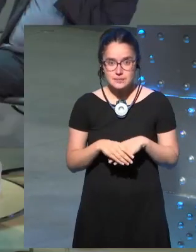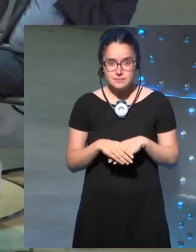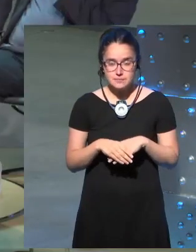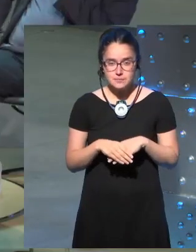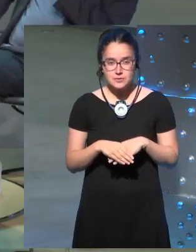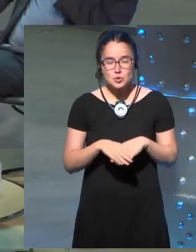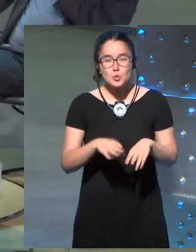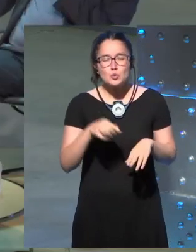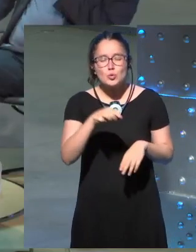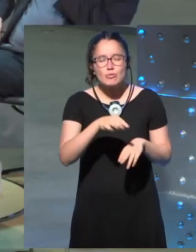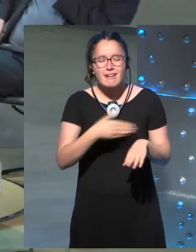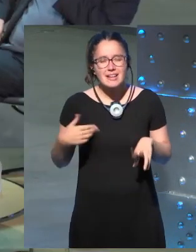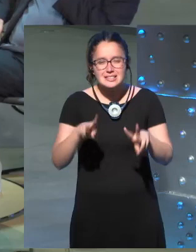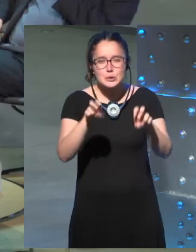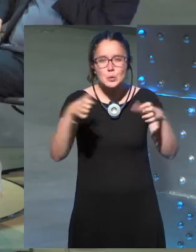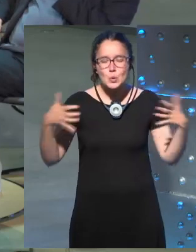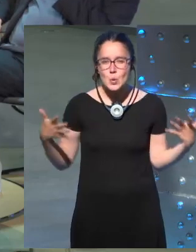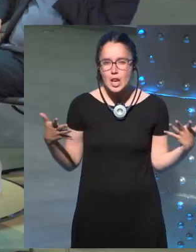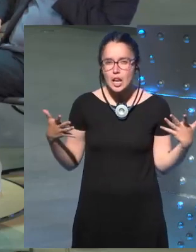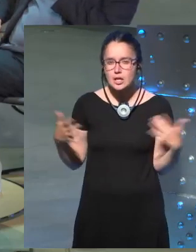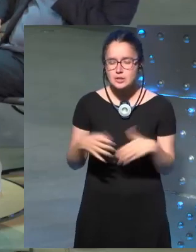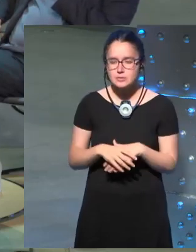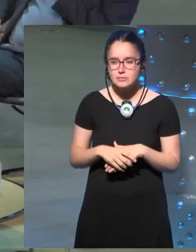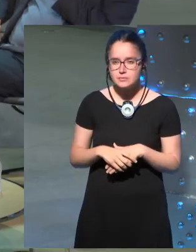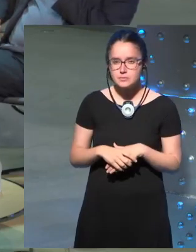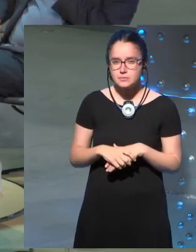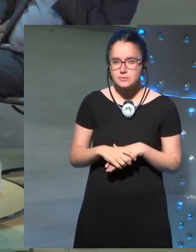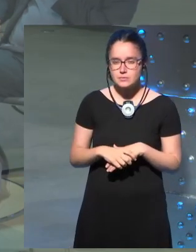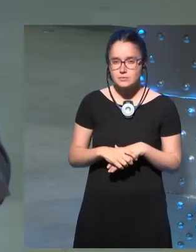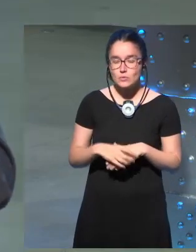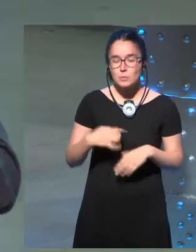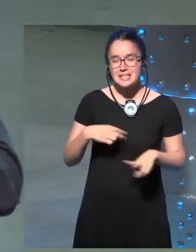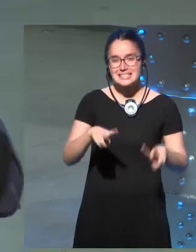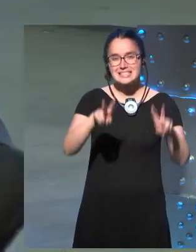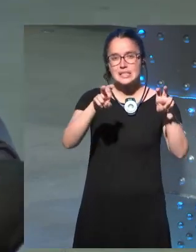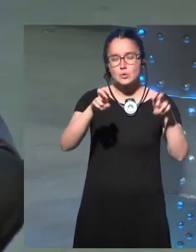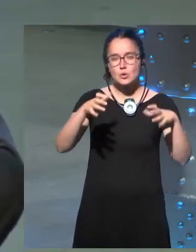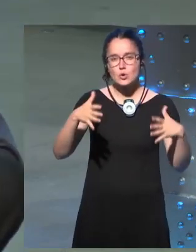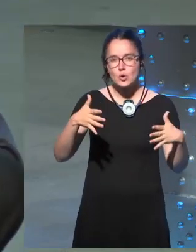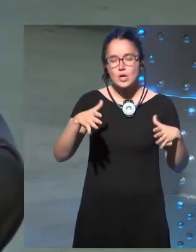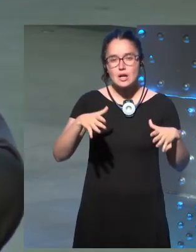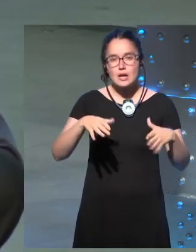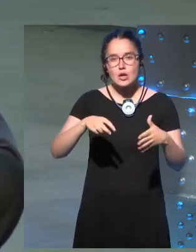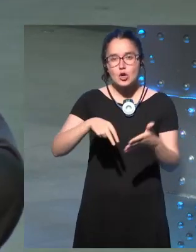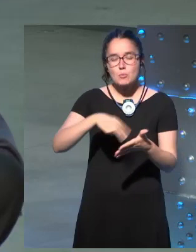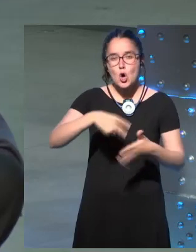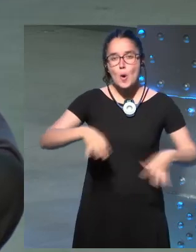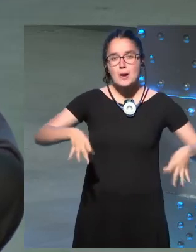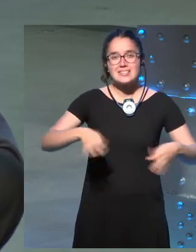¿Cómo querías What was your title? My title was Working Class Ballet.